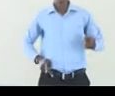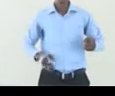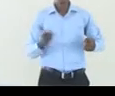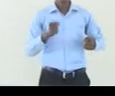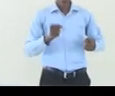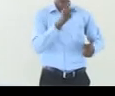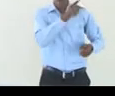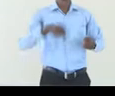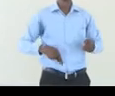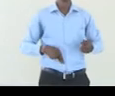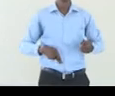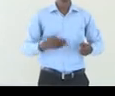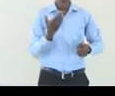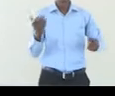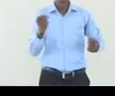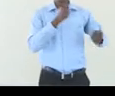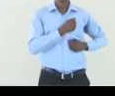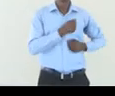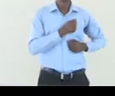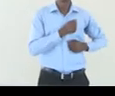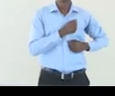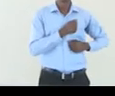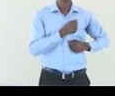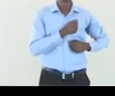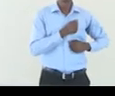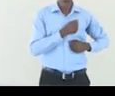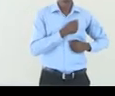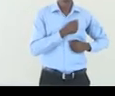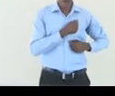The princes were enriched. The army was enriched.